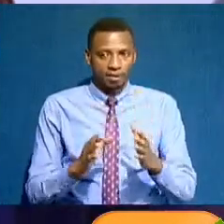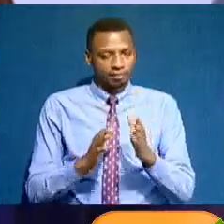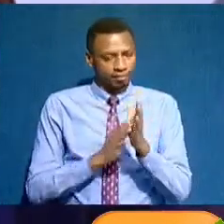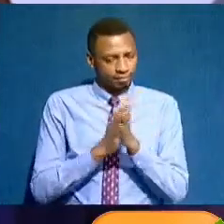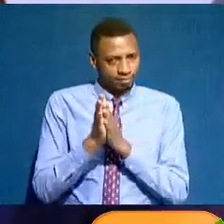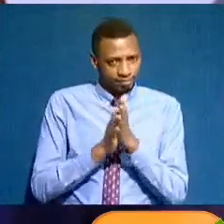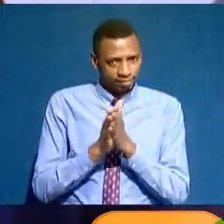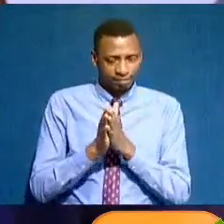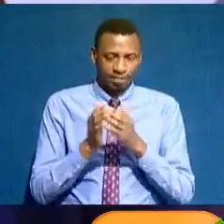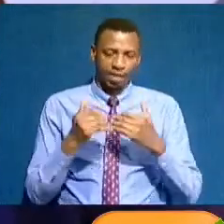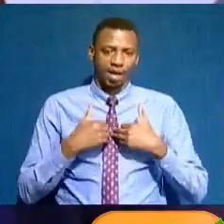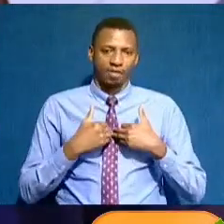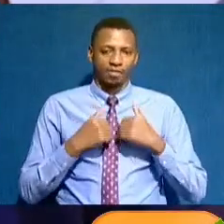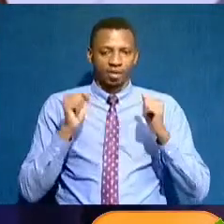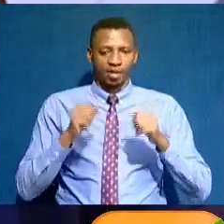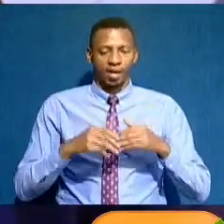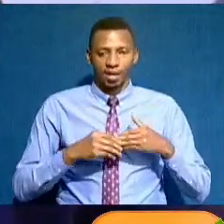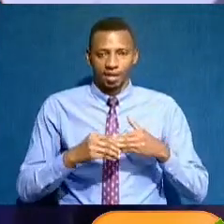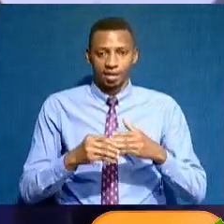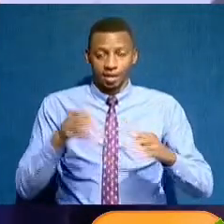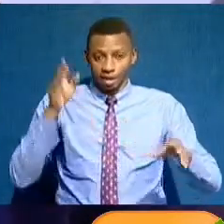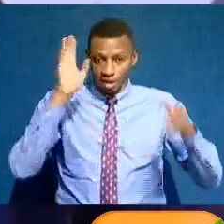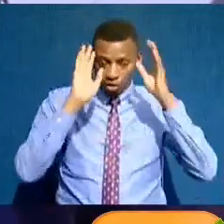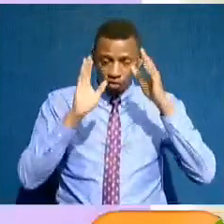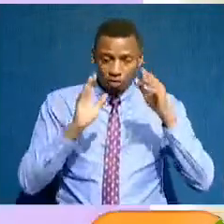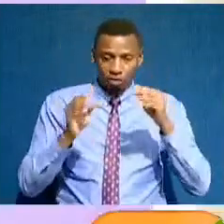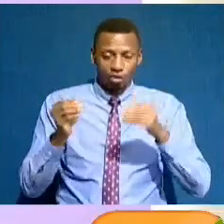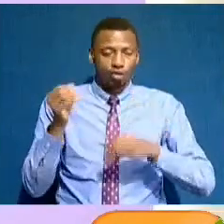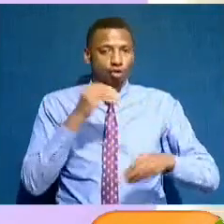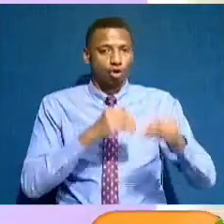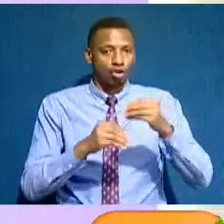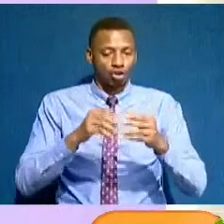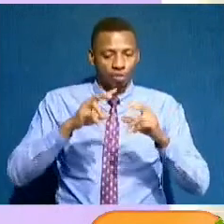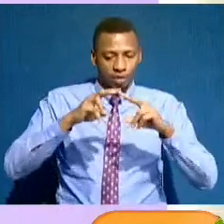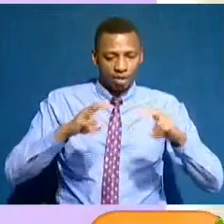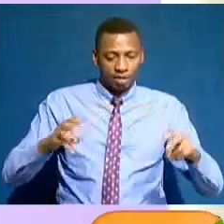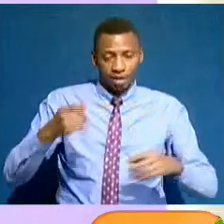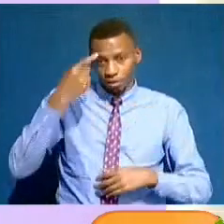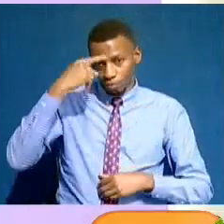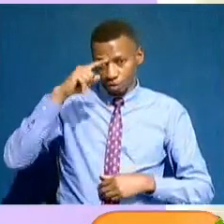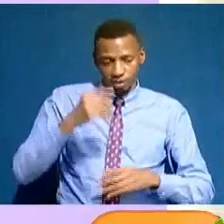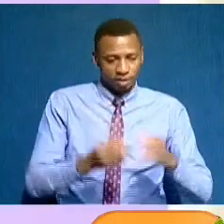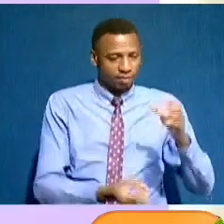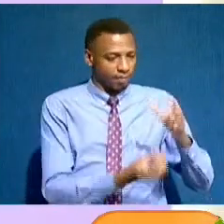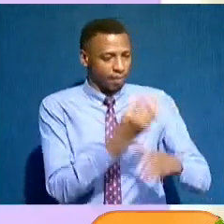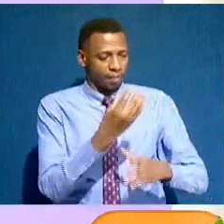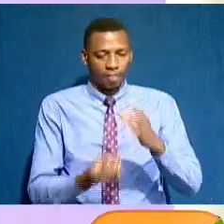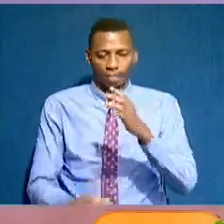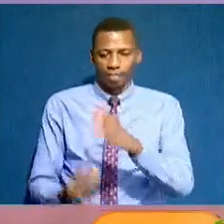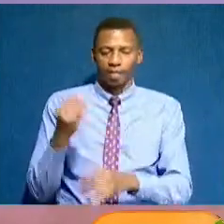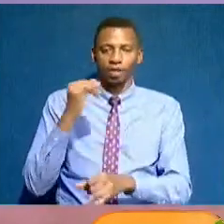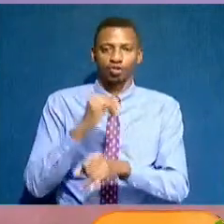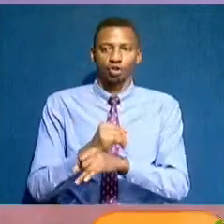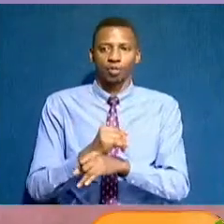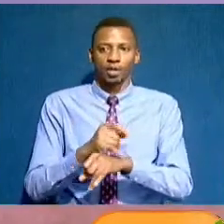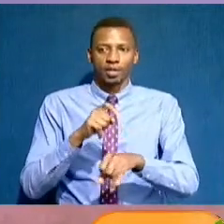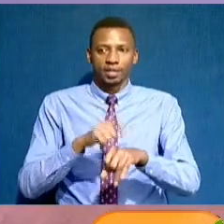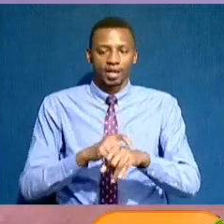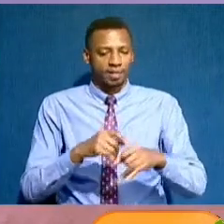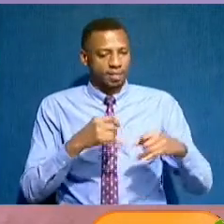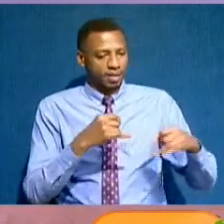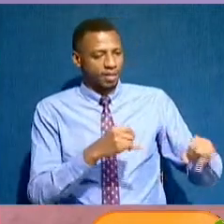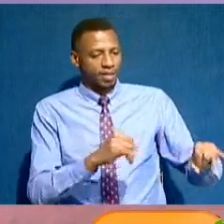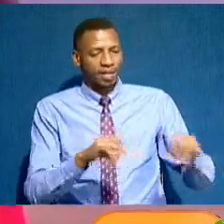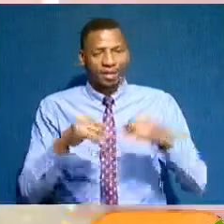to drive innovation, contribute to research in policies, and create jobs, even as they seek to tap into Kenya's blossoming